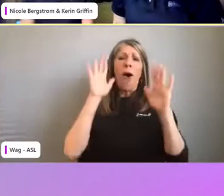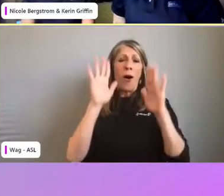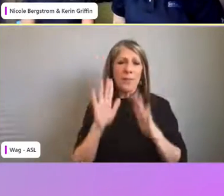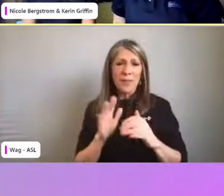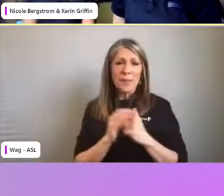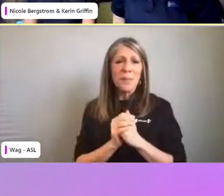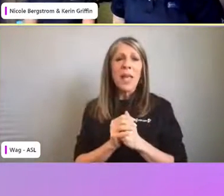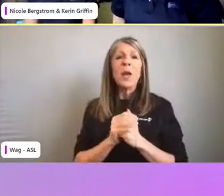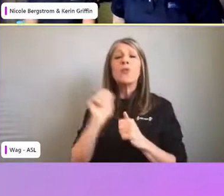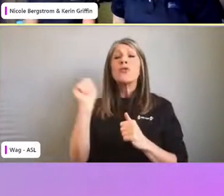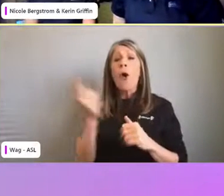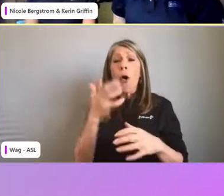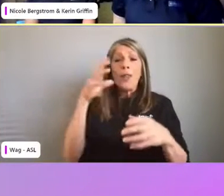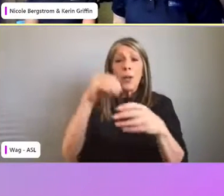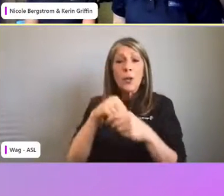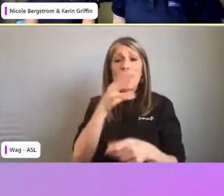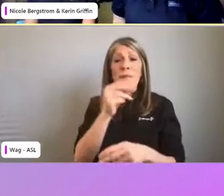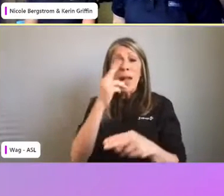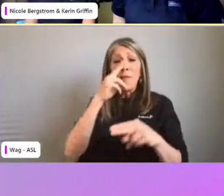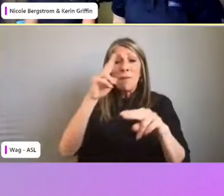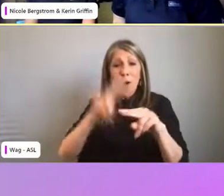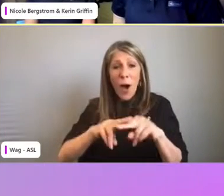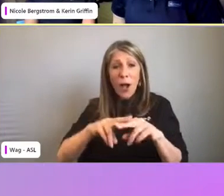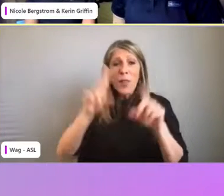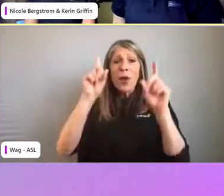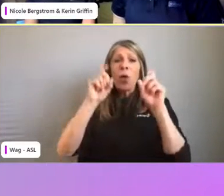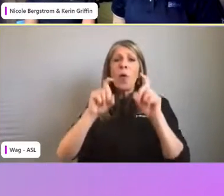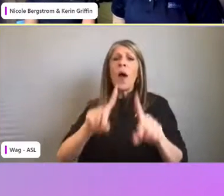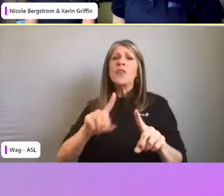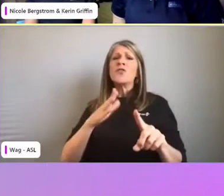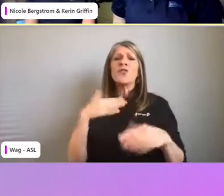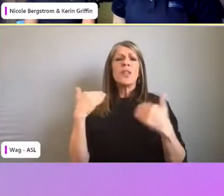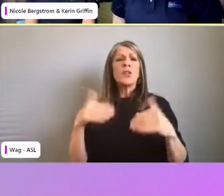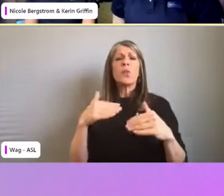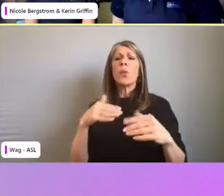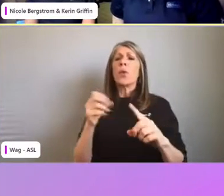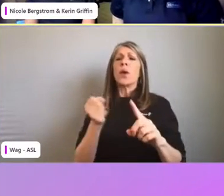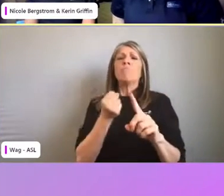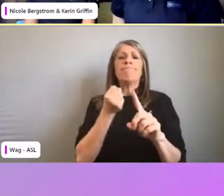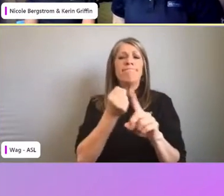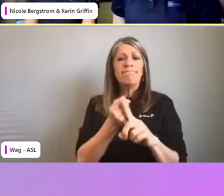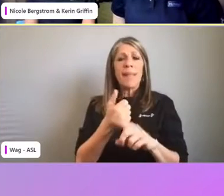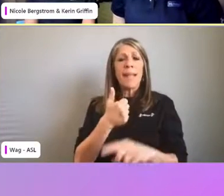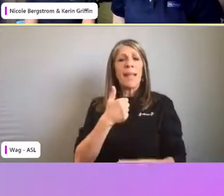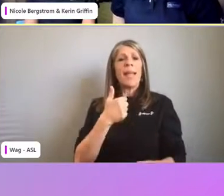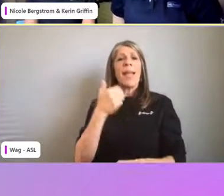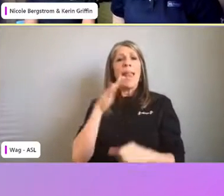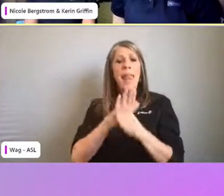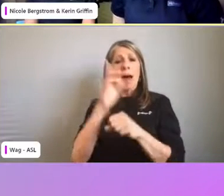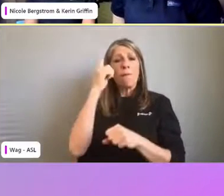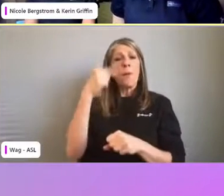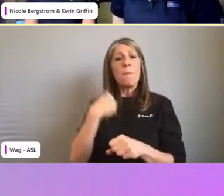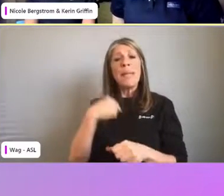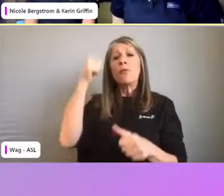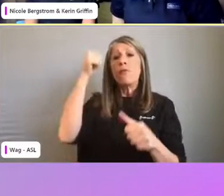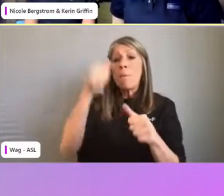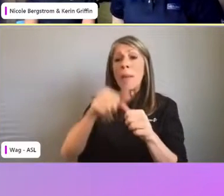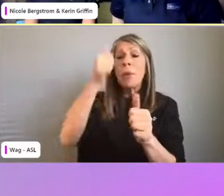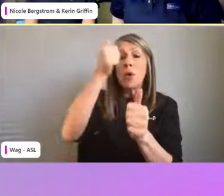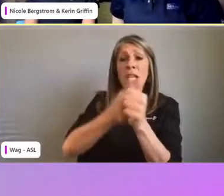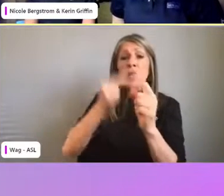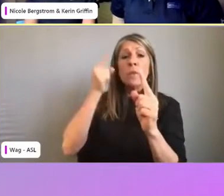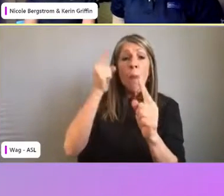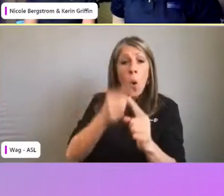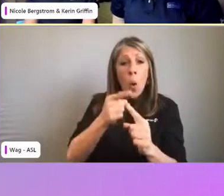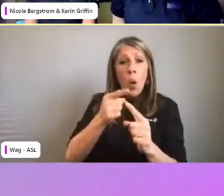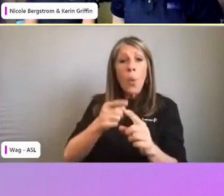was all inclusive and fun. The questions were impactful enough for me to remember each point when I tested a ticket